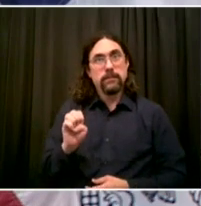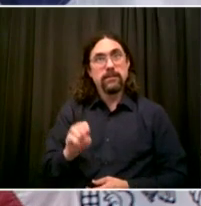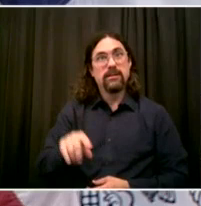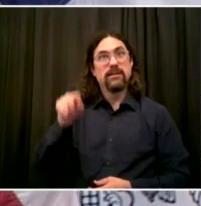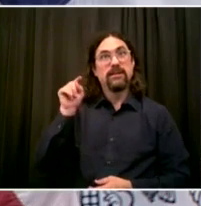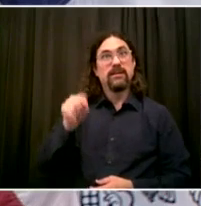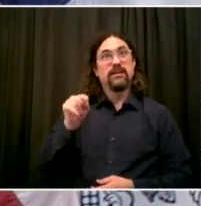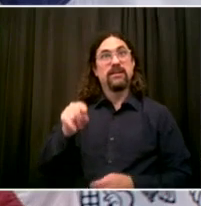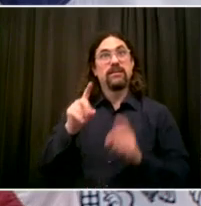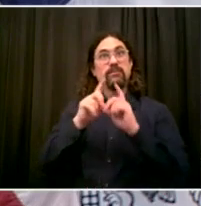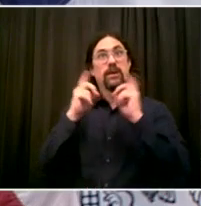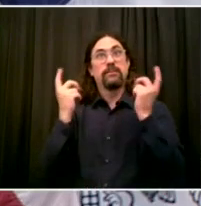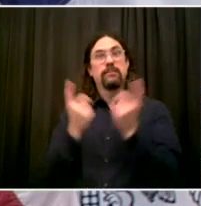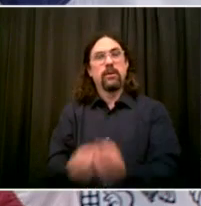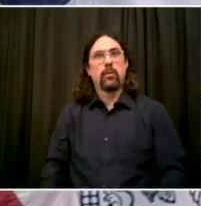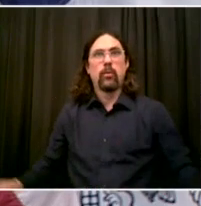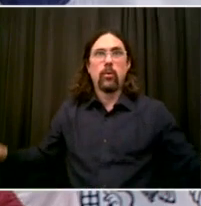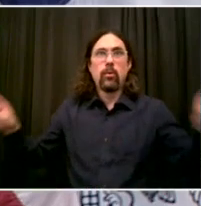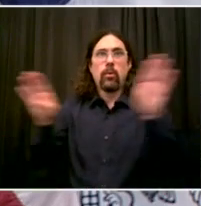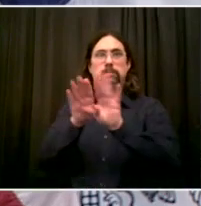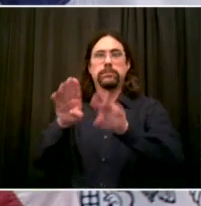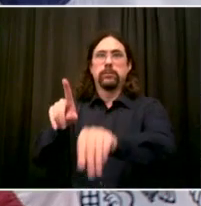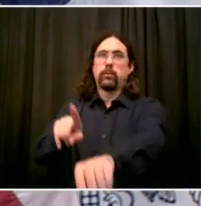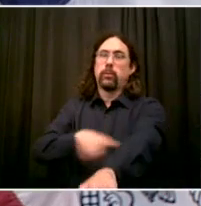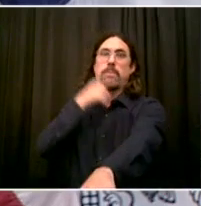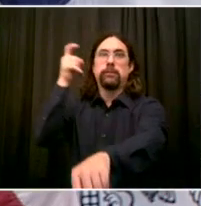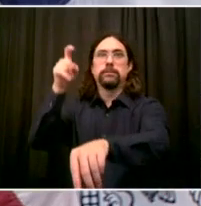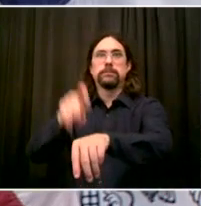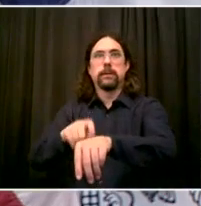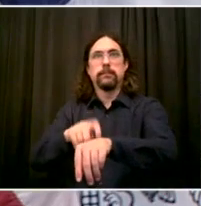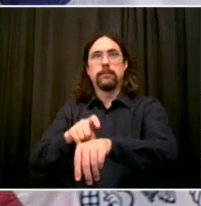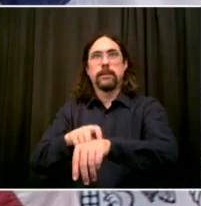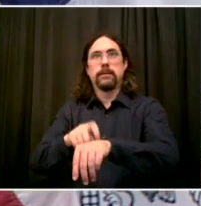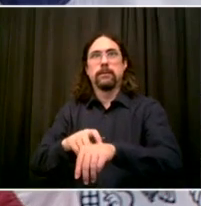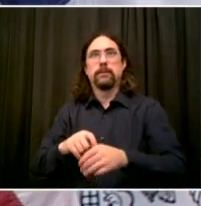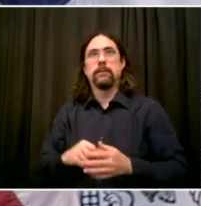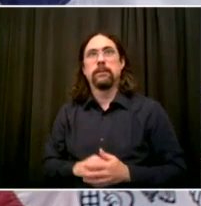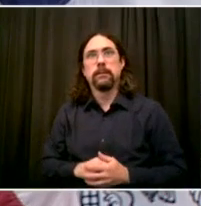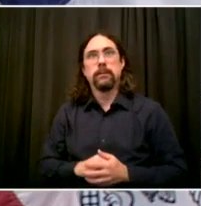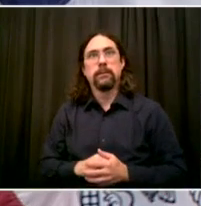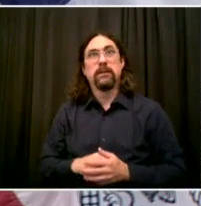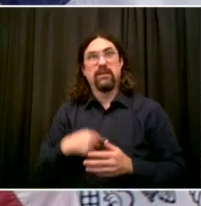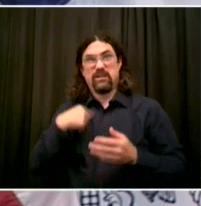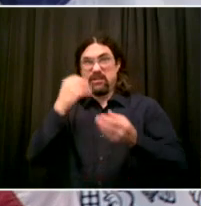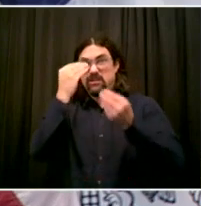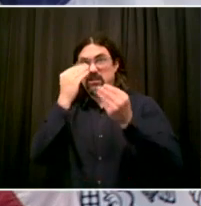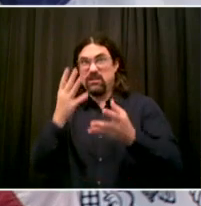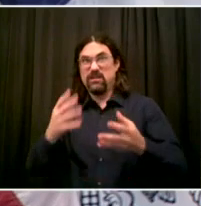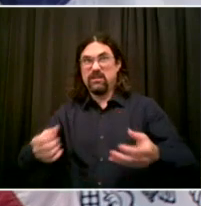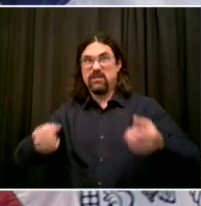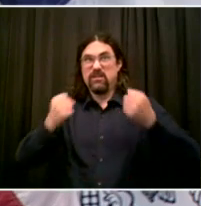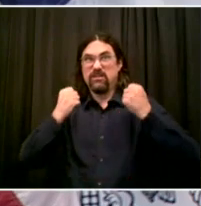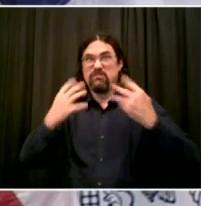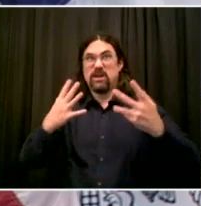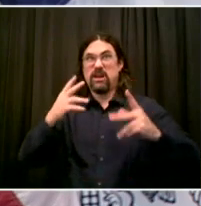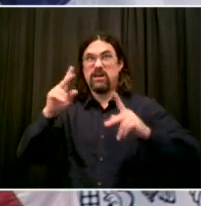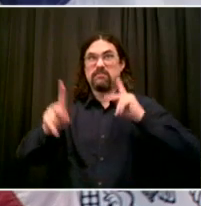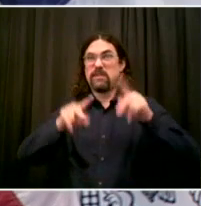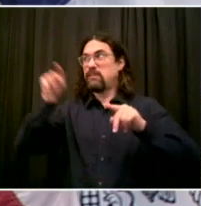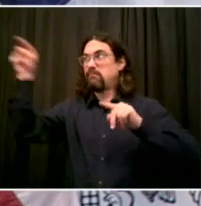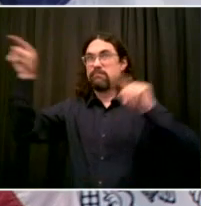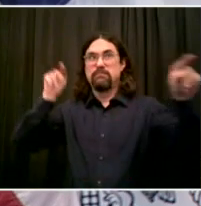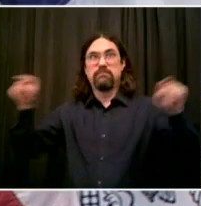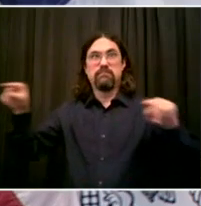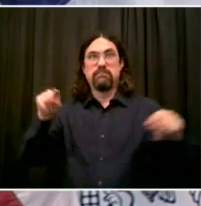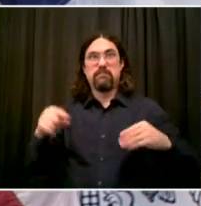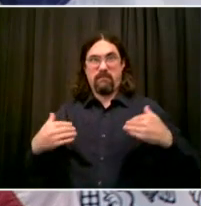tickets, they are not even, some people, they are not even able to pay. What is your suggestion to